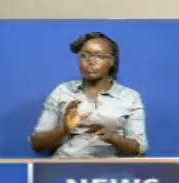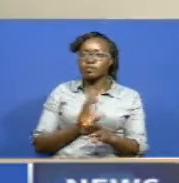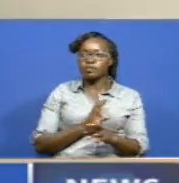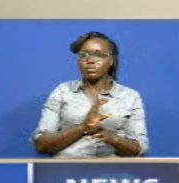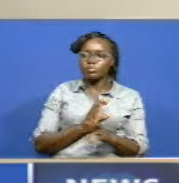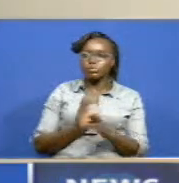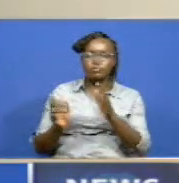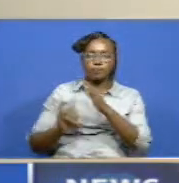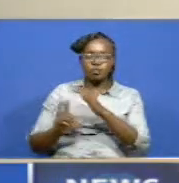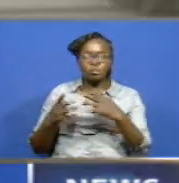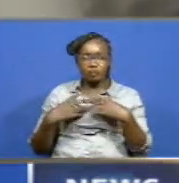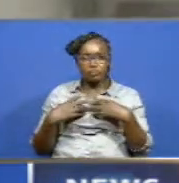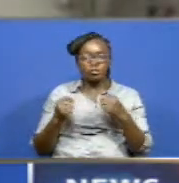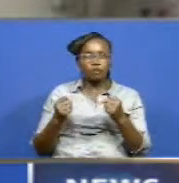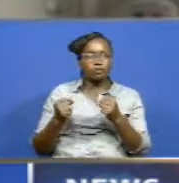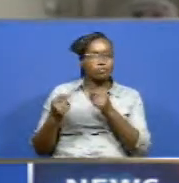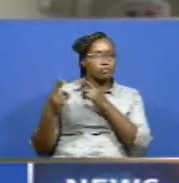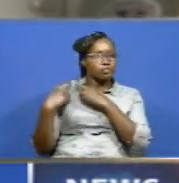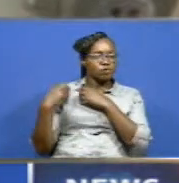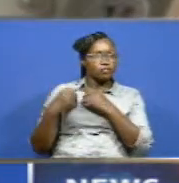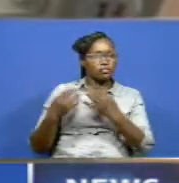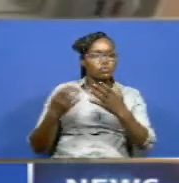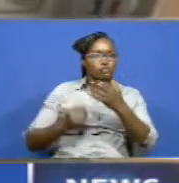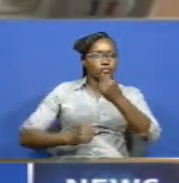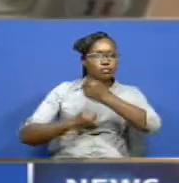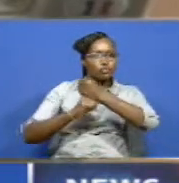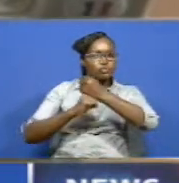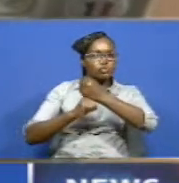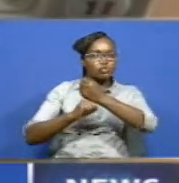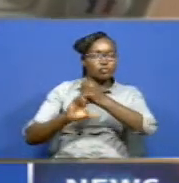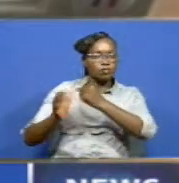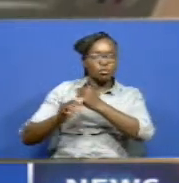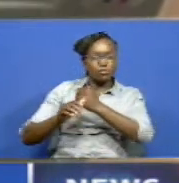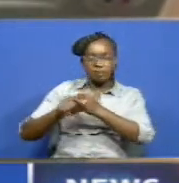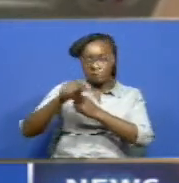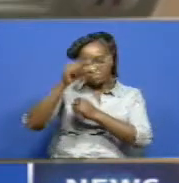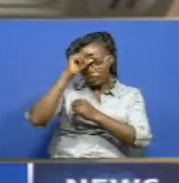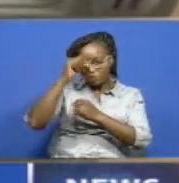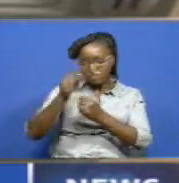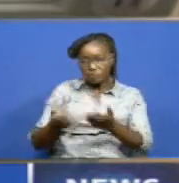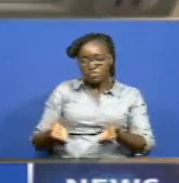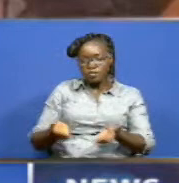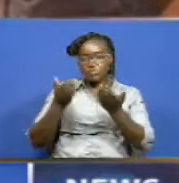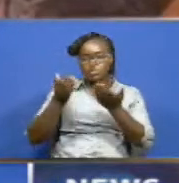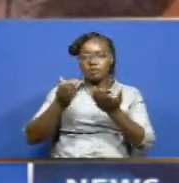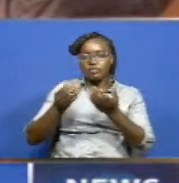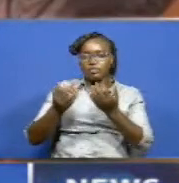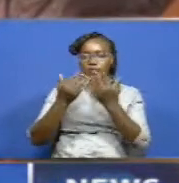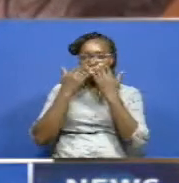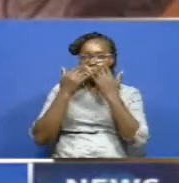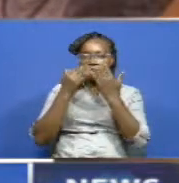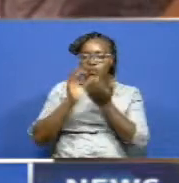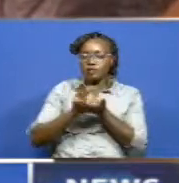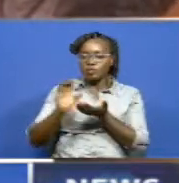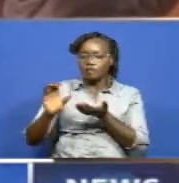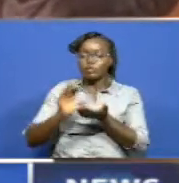tasked the Ministry of Health to support county governments in upscaling their oxygen supply level. What we